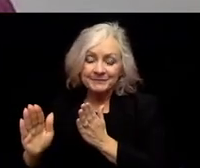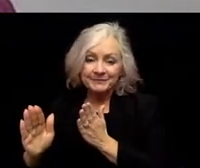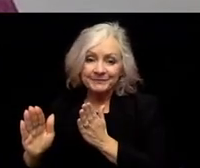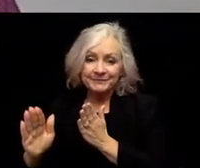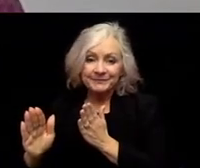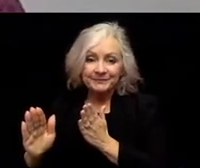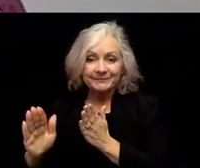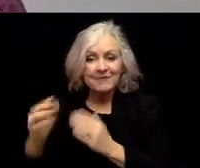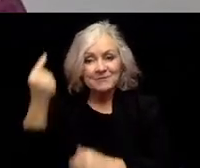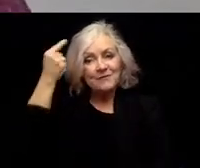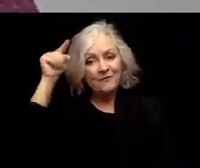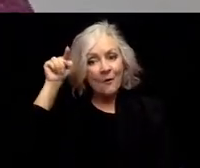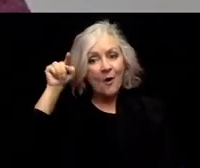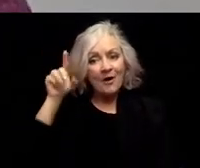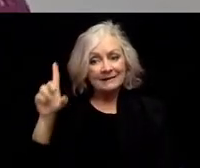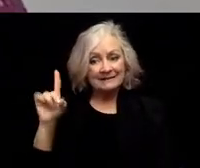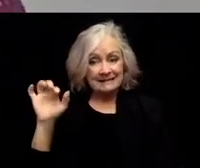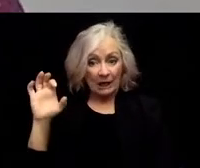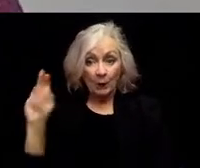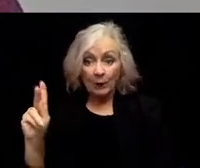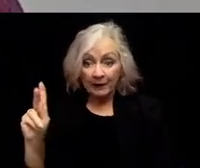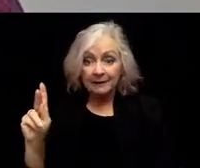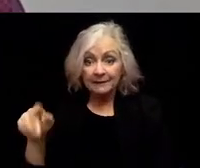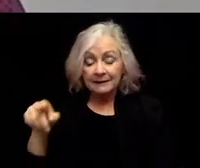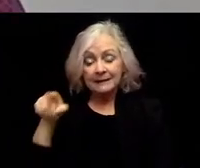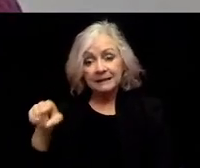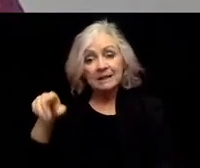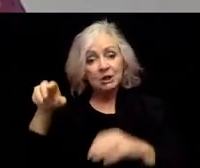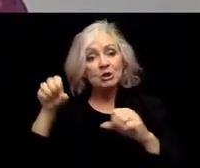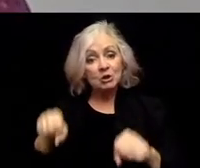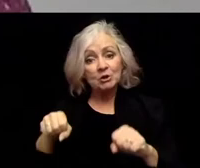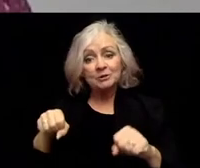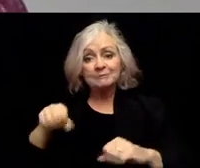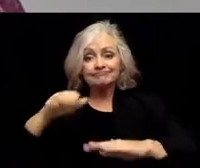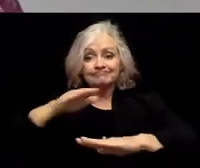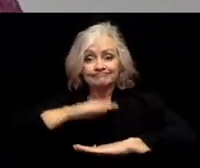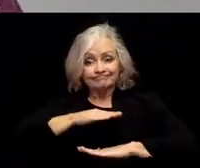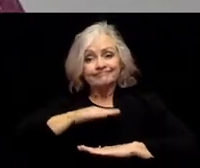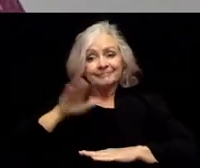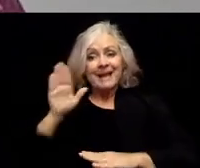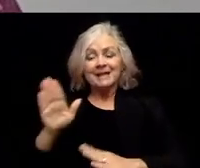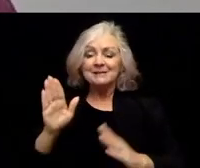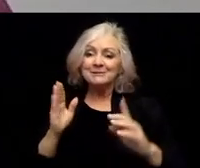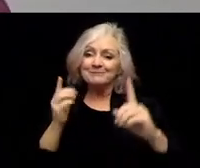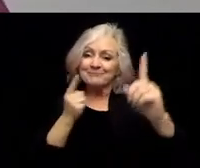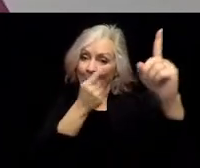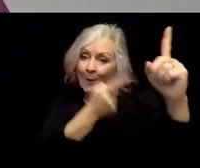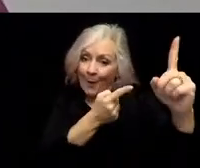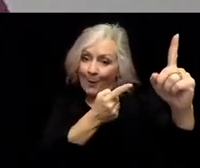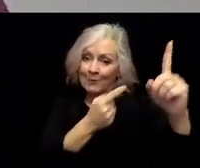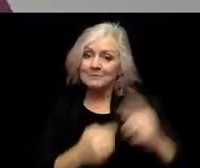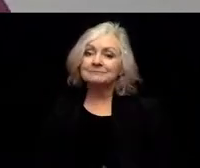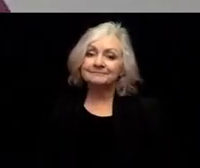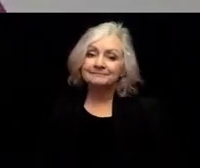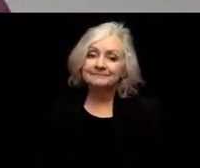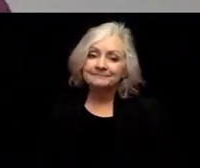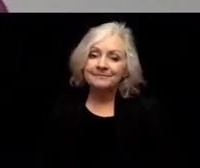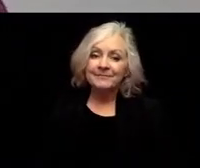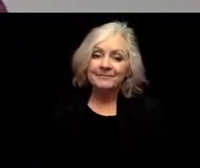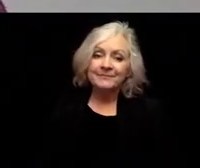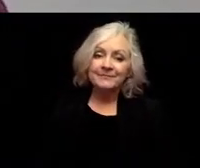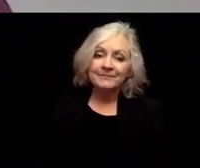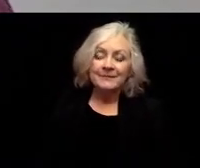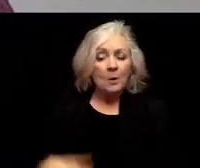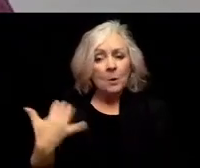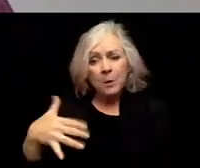setup for Derek to lead him to meet some of his potentials. And he's a